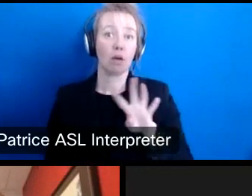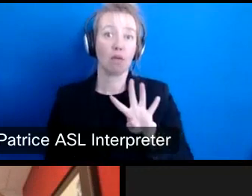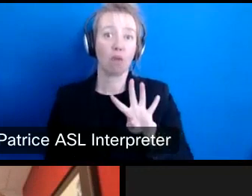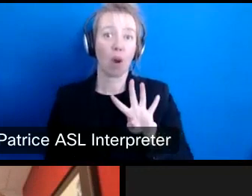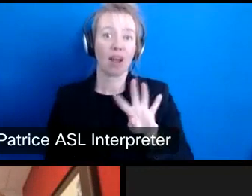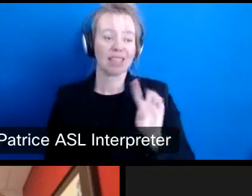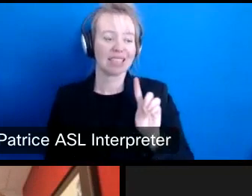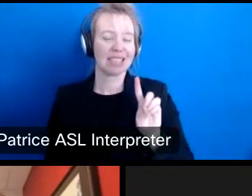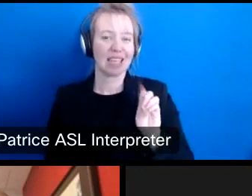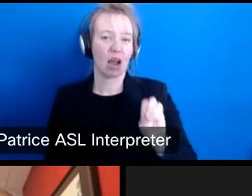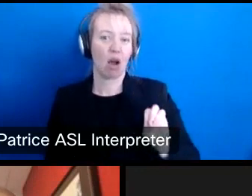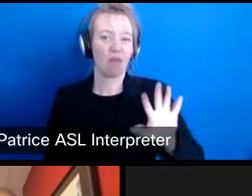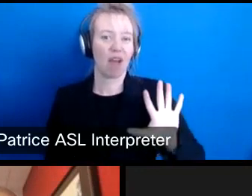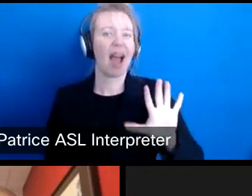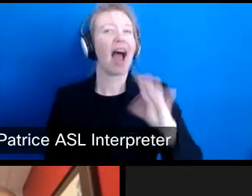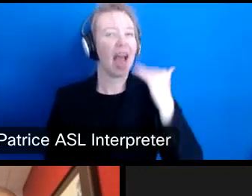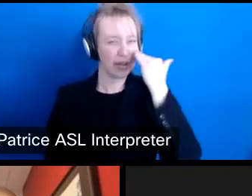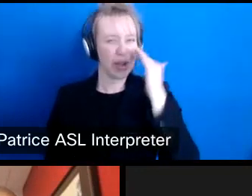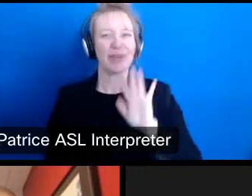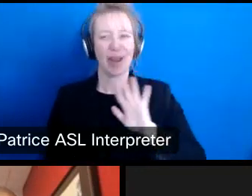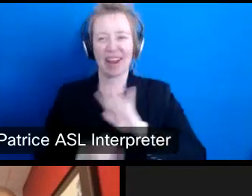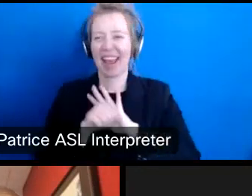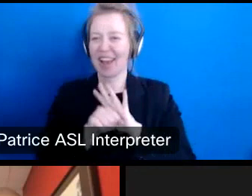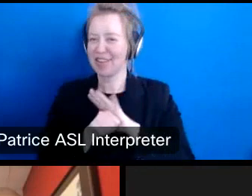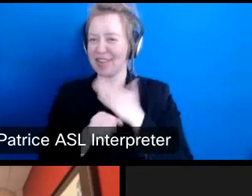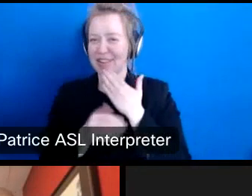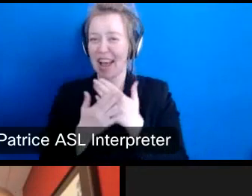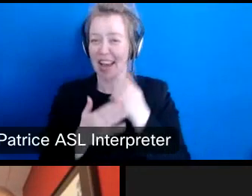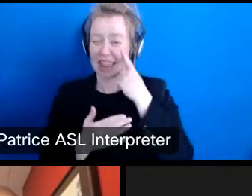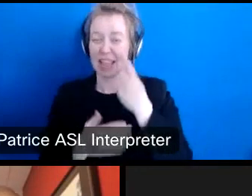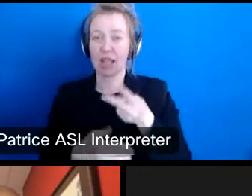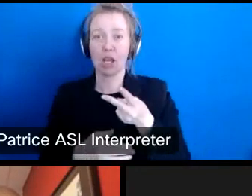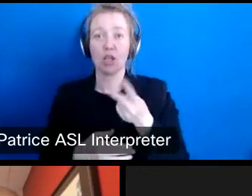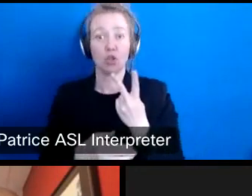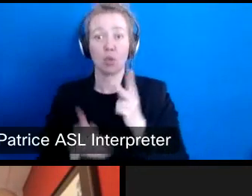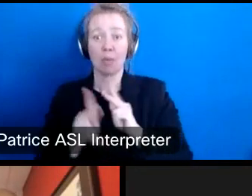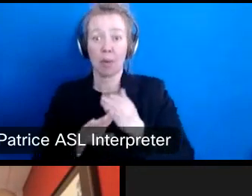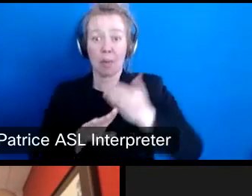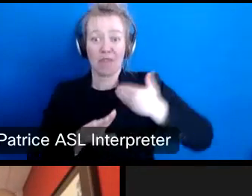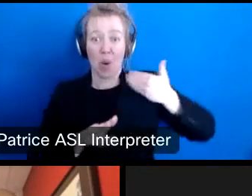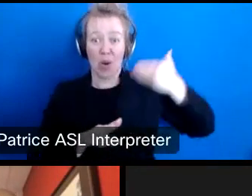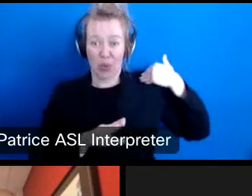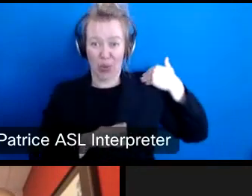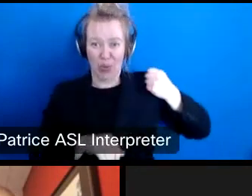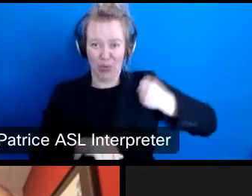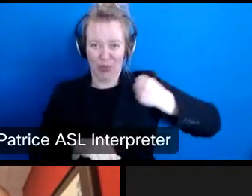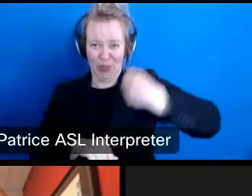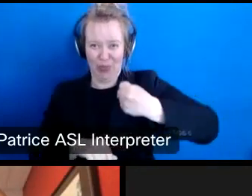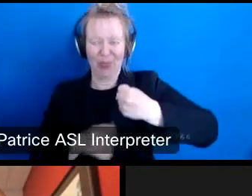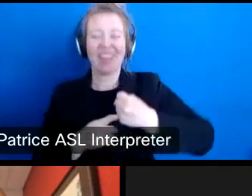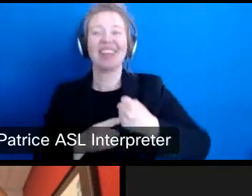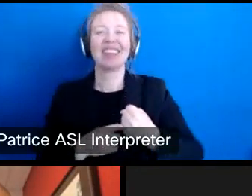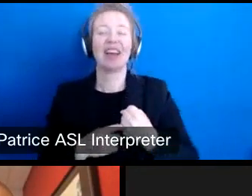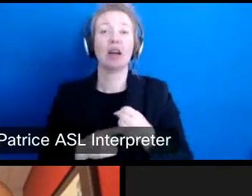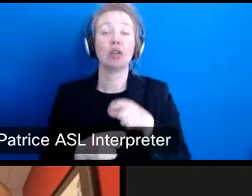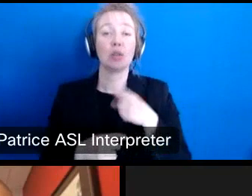whole area, and I think I even know the previous 2 commissioners from 4D04. So you referenced that the